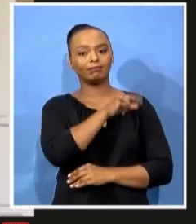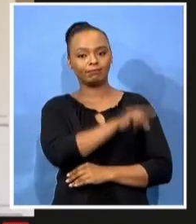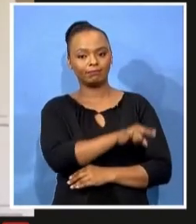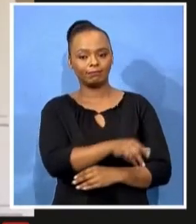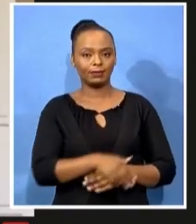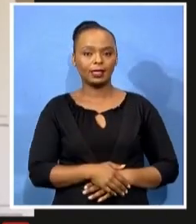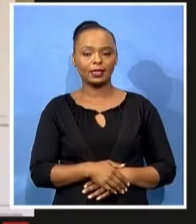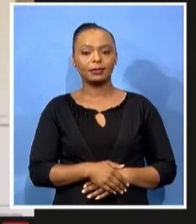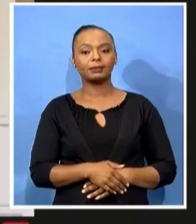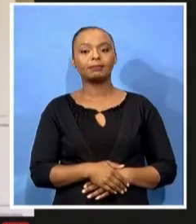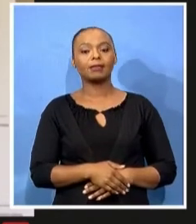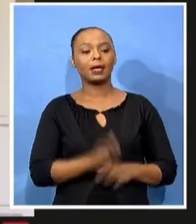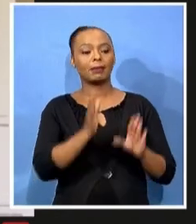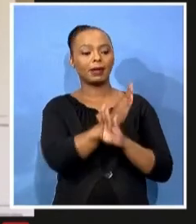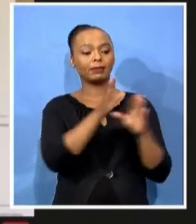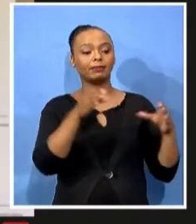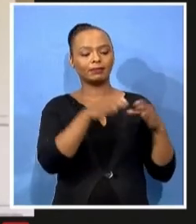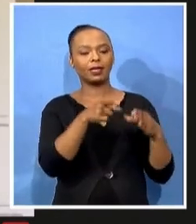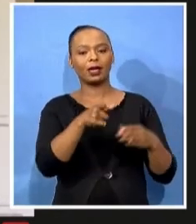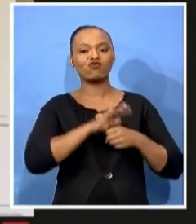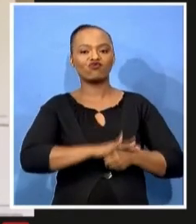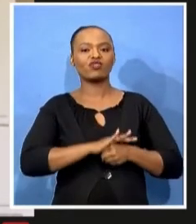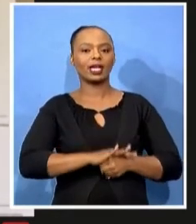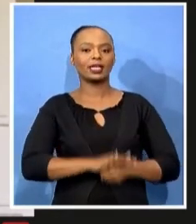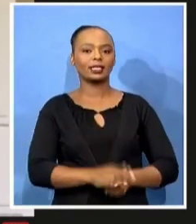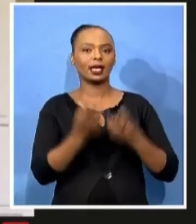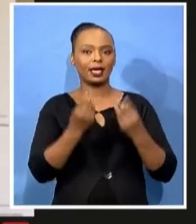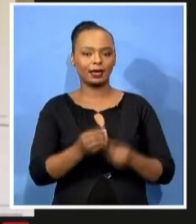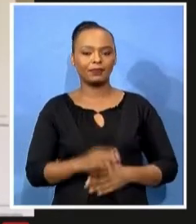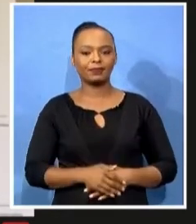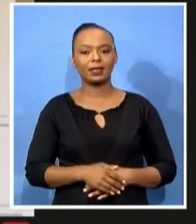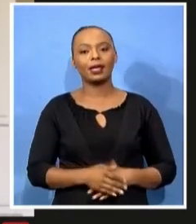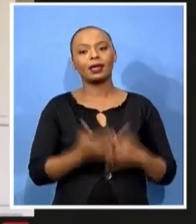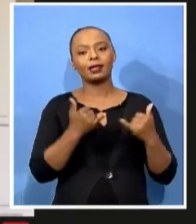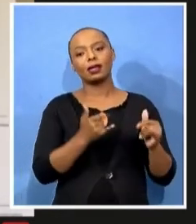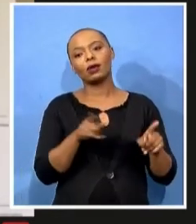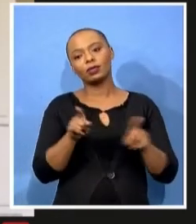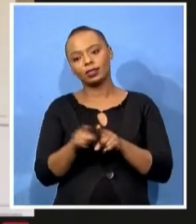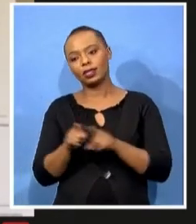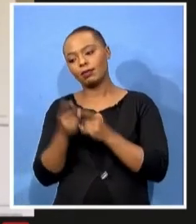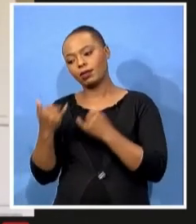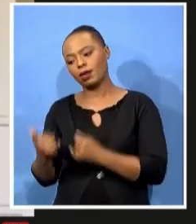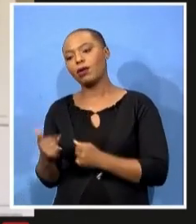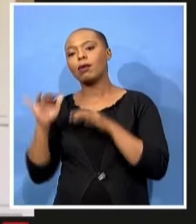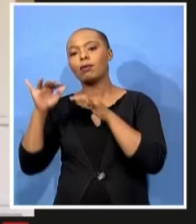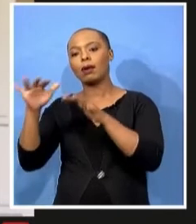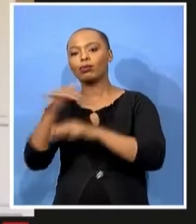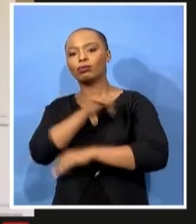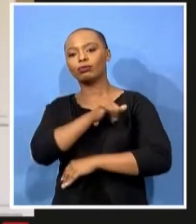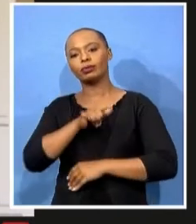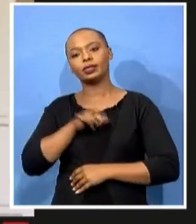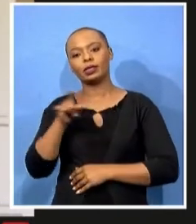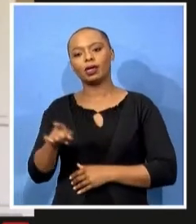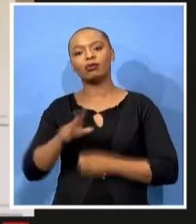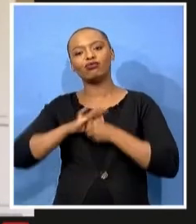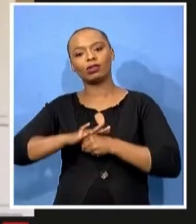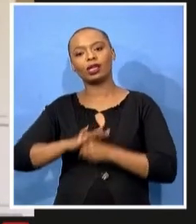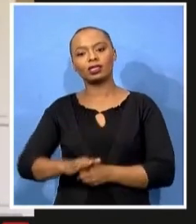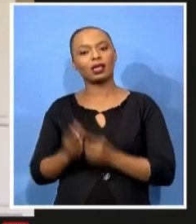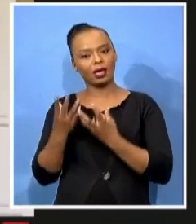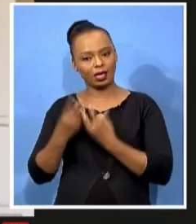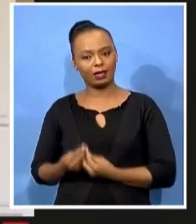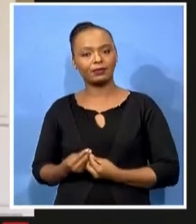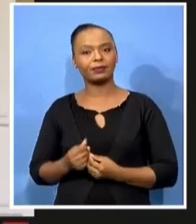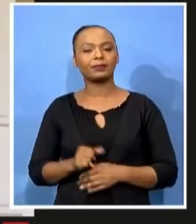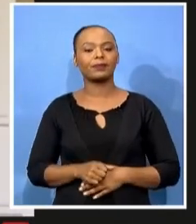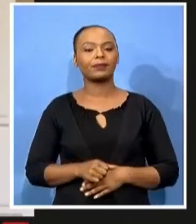now it's spread to the public sector as well. The issues which have been of concern is that there's been a huge